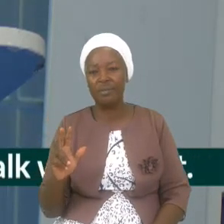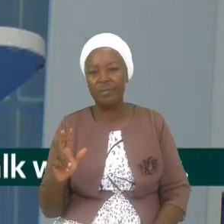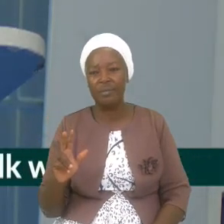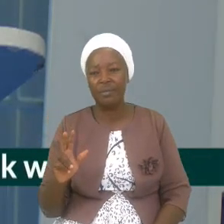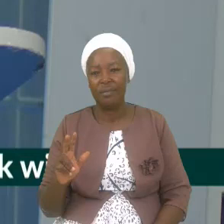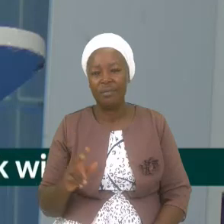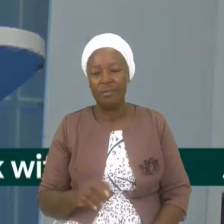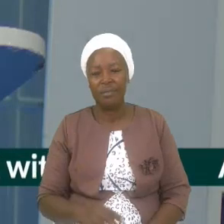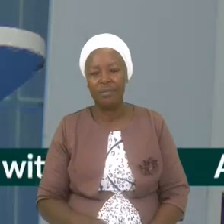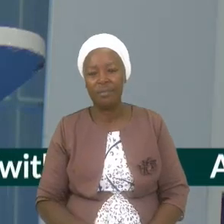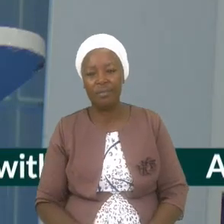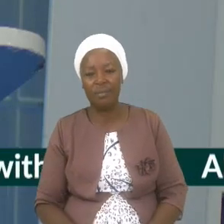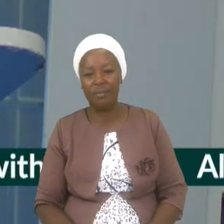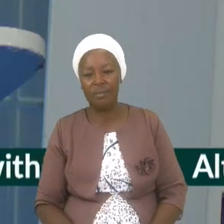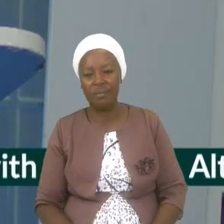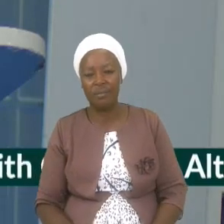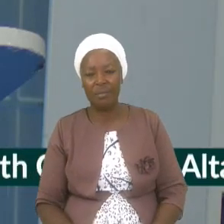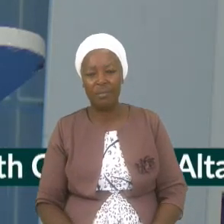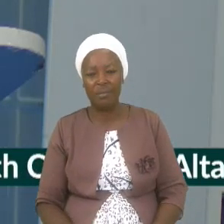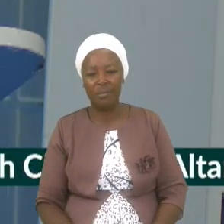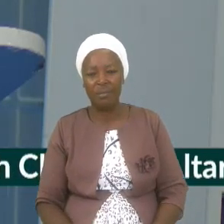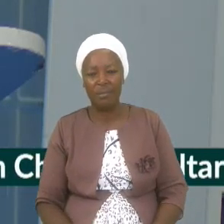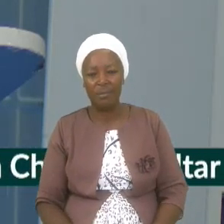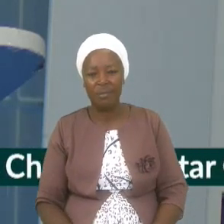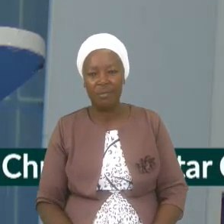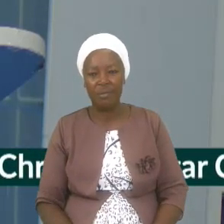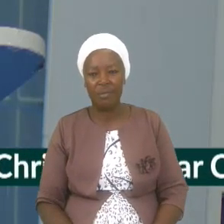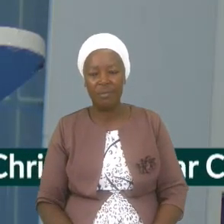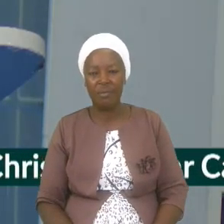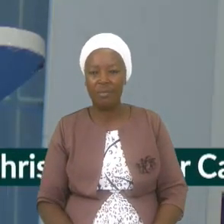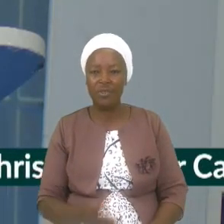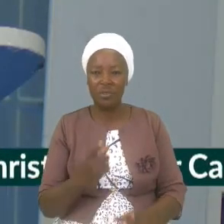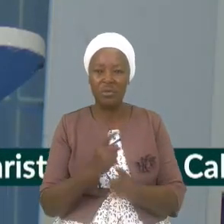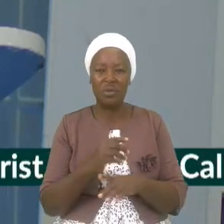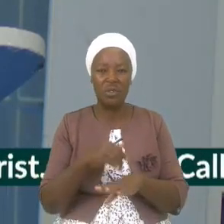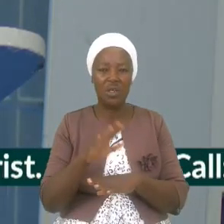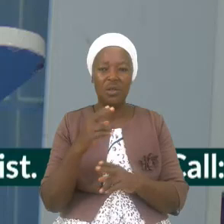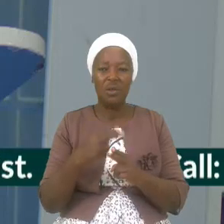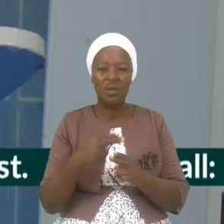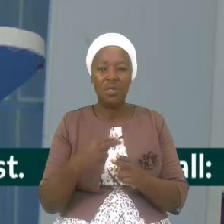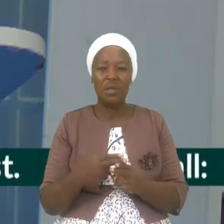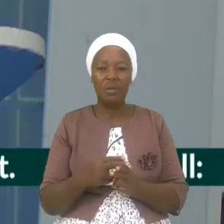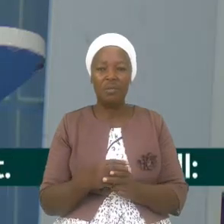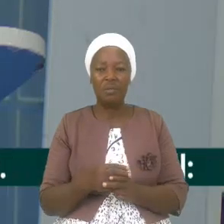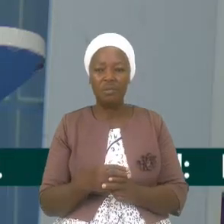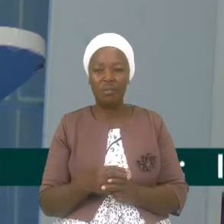Just send your name and your particulars. Counselors, we are waiting for you.